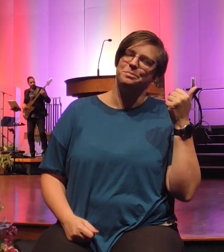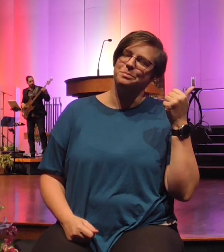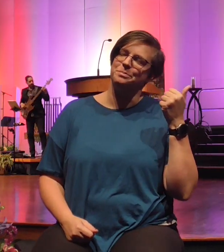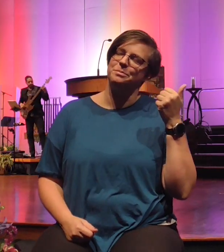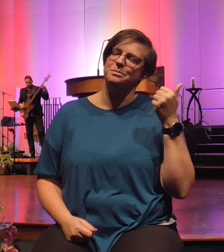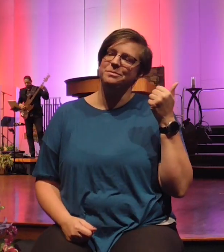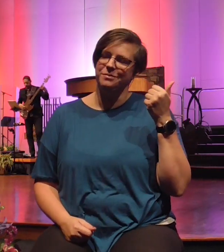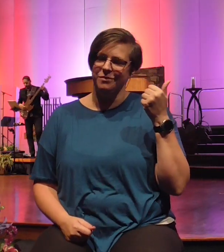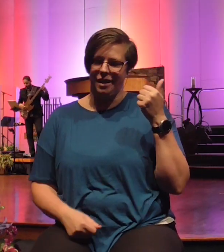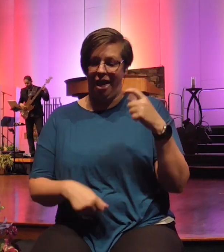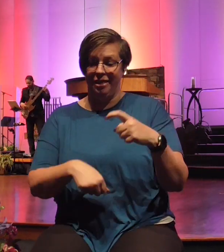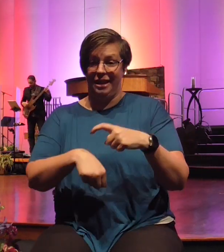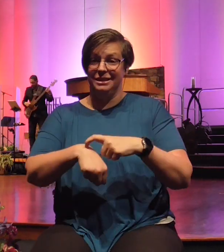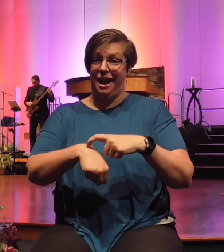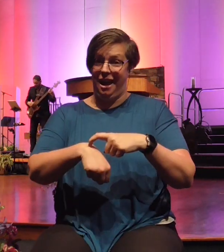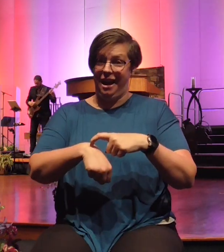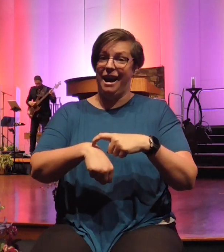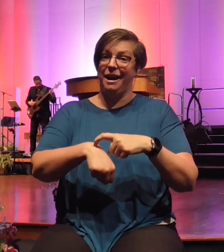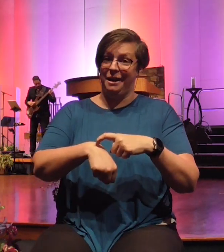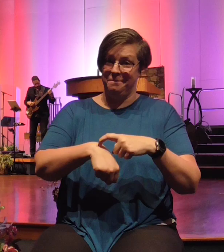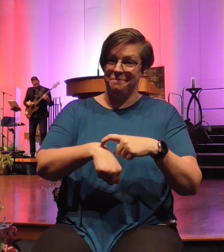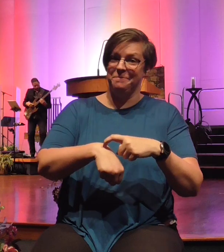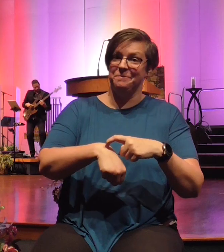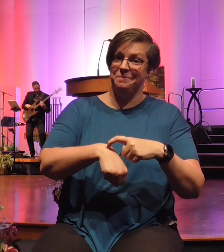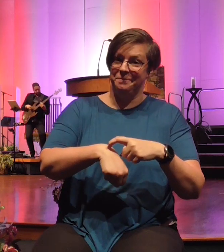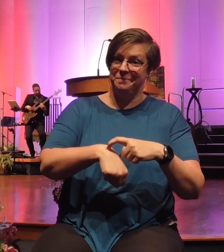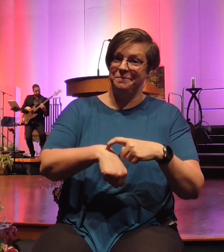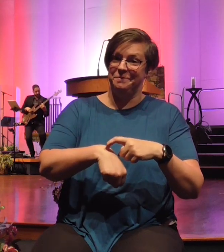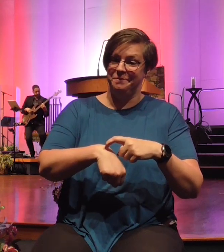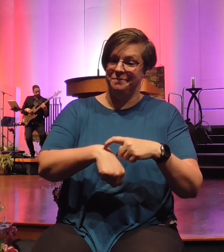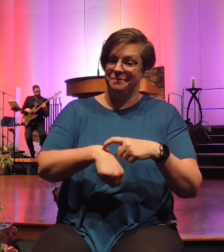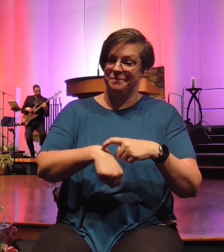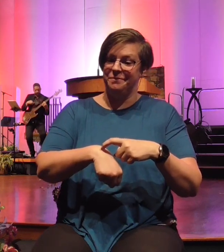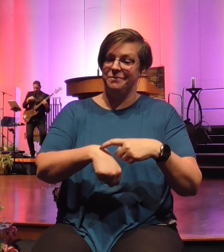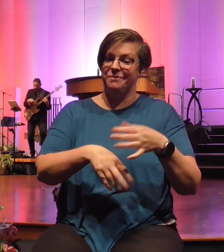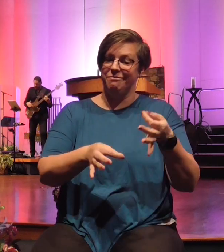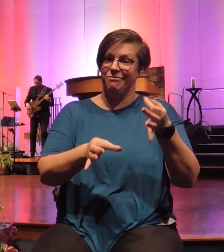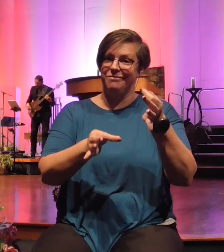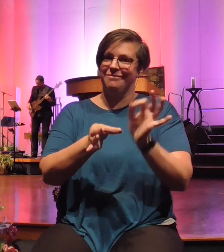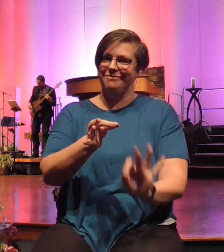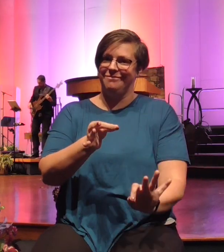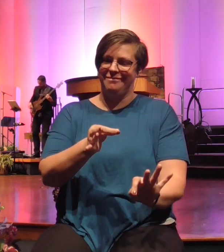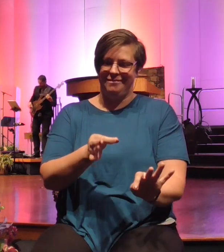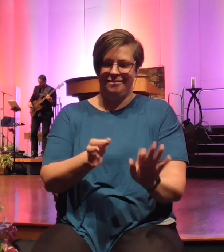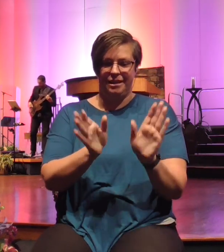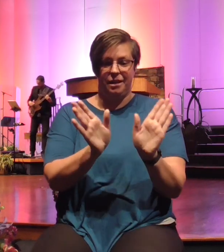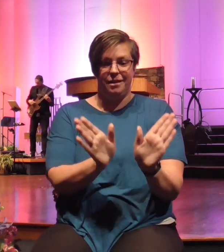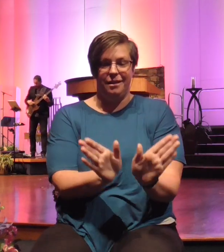this time I will lift off.